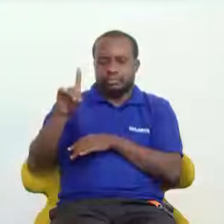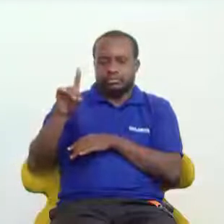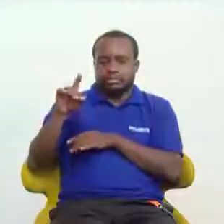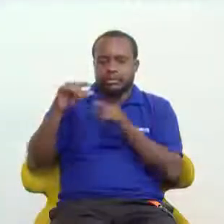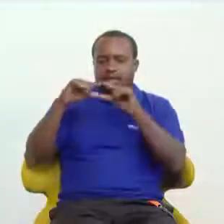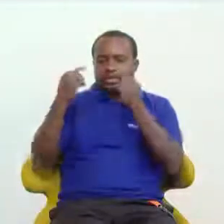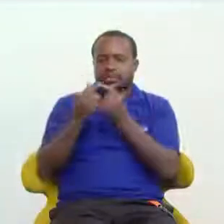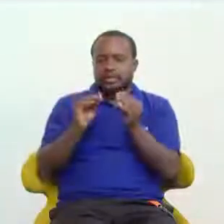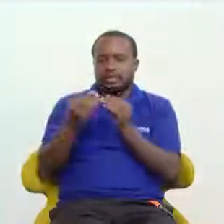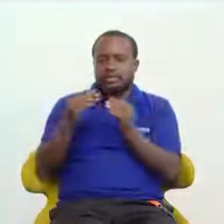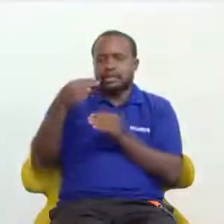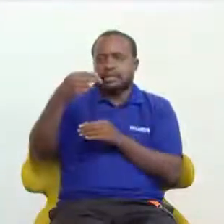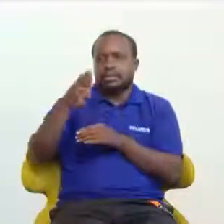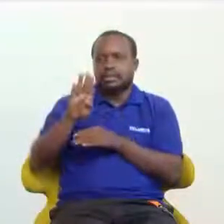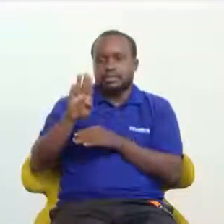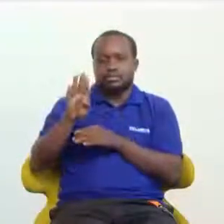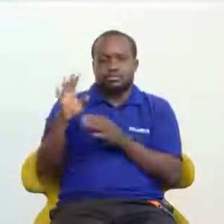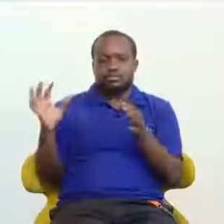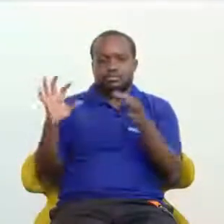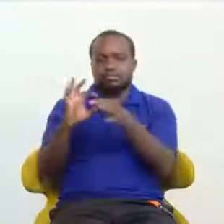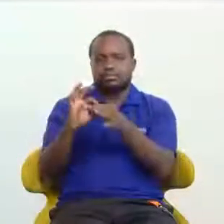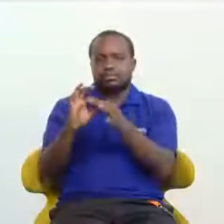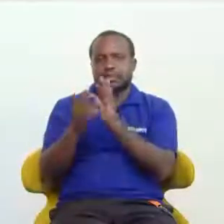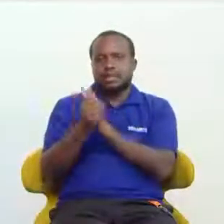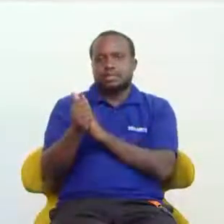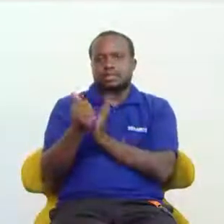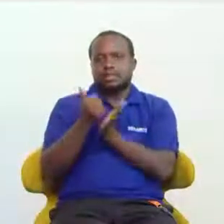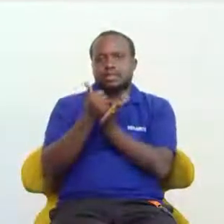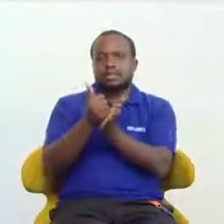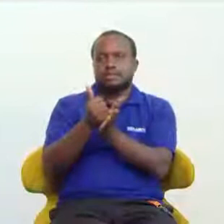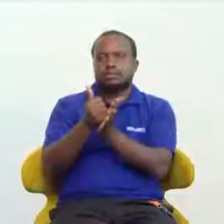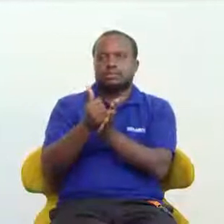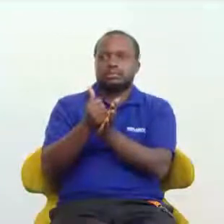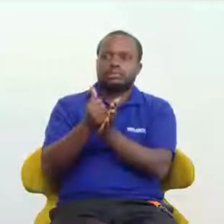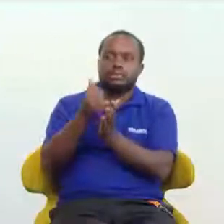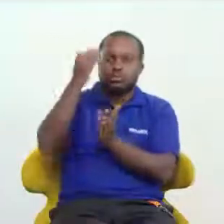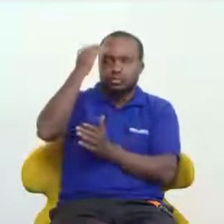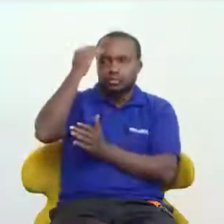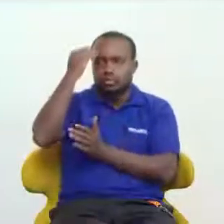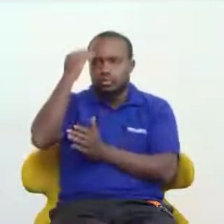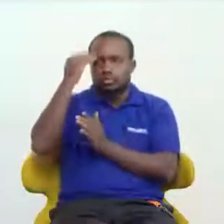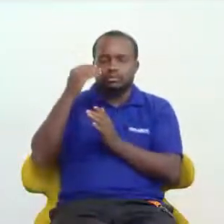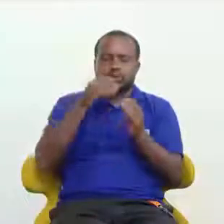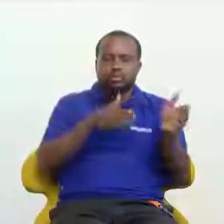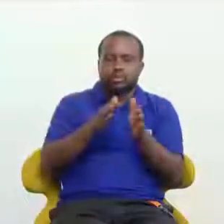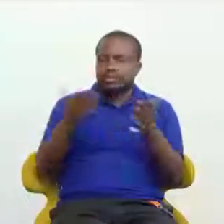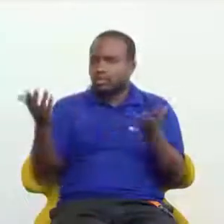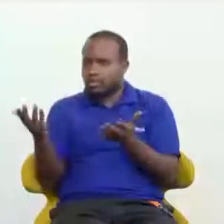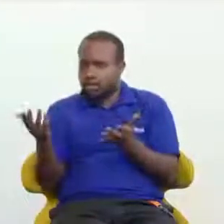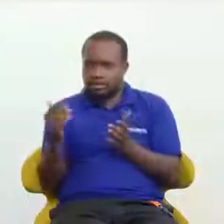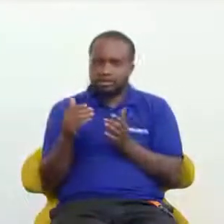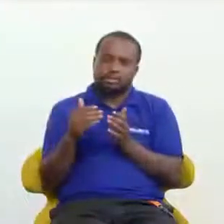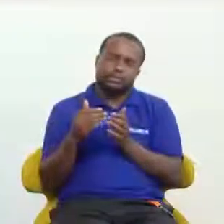Hub. We're partnering with experts to try to understand what the opportunities are, where can we push these things, and where can we drive these things